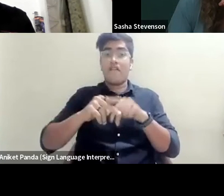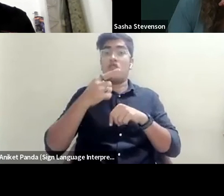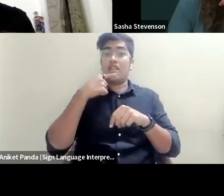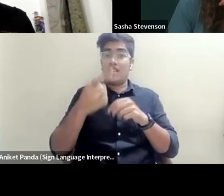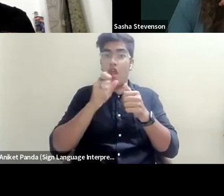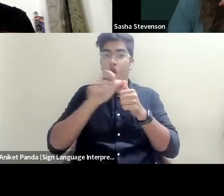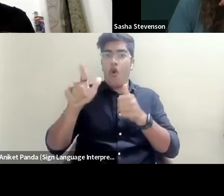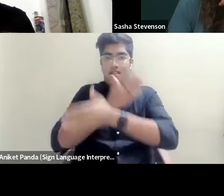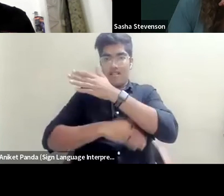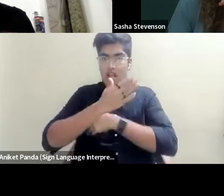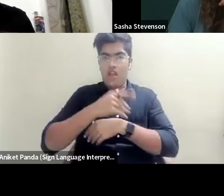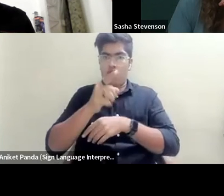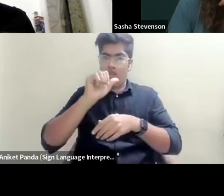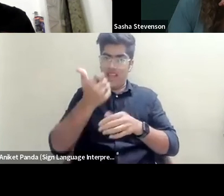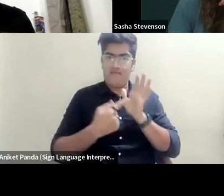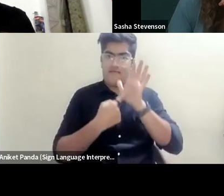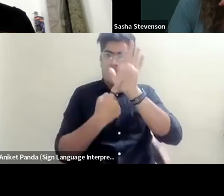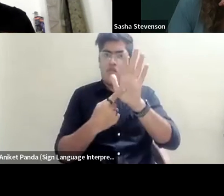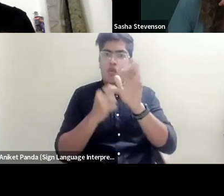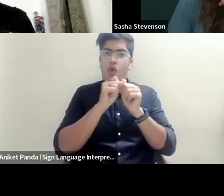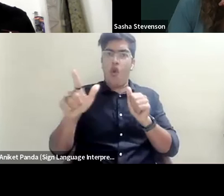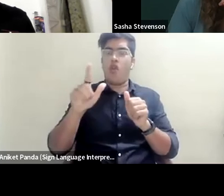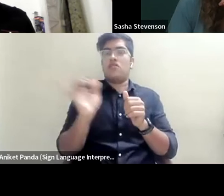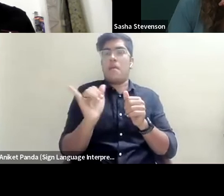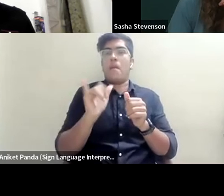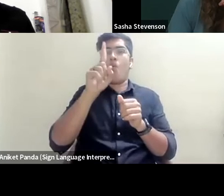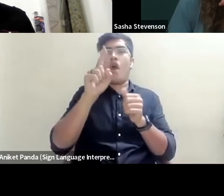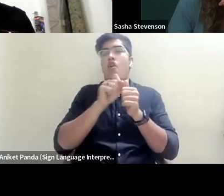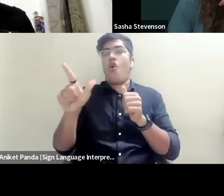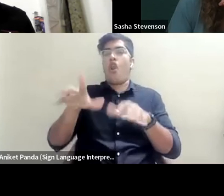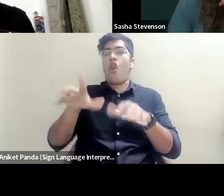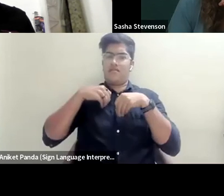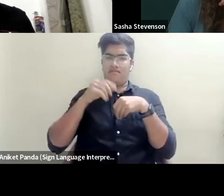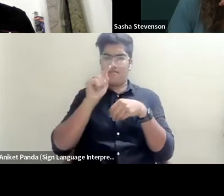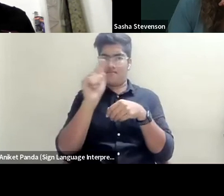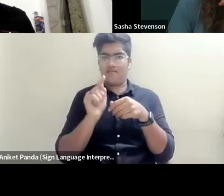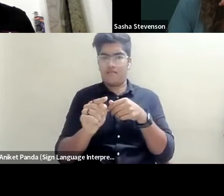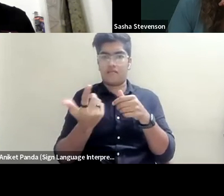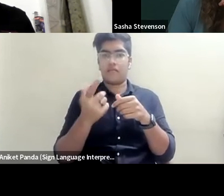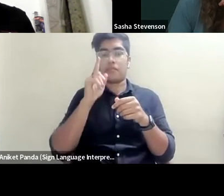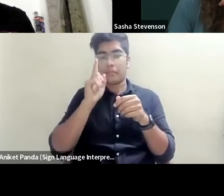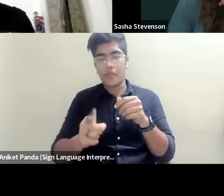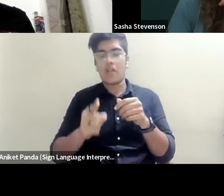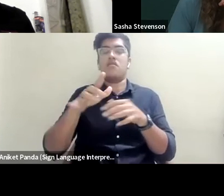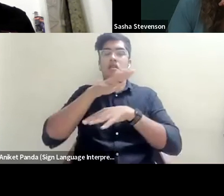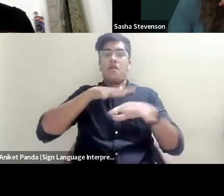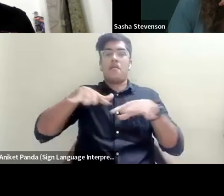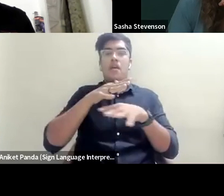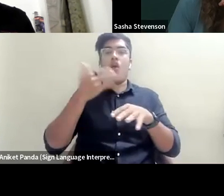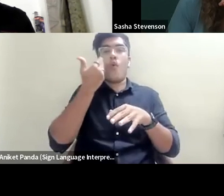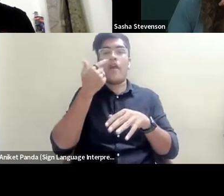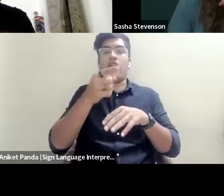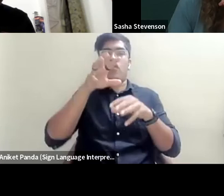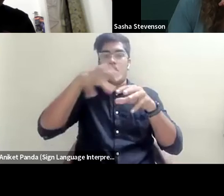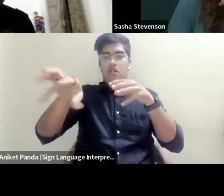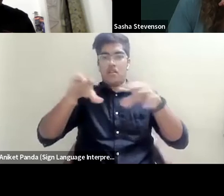all disabilities in terms of one size fits all? So you have to be strategic when you need to congregate and when you need to